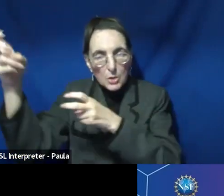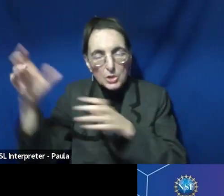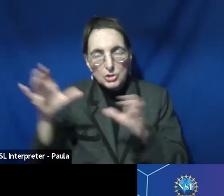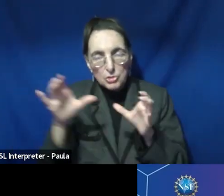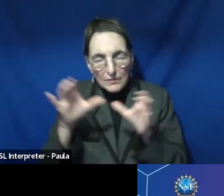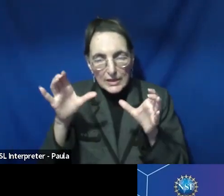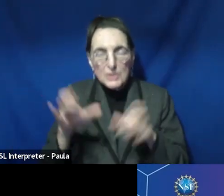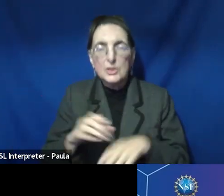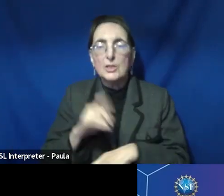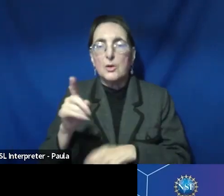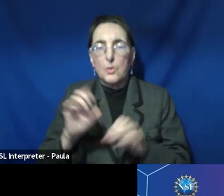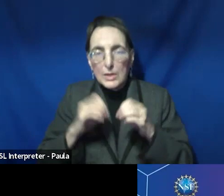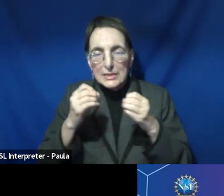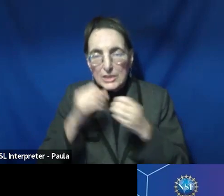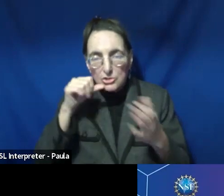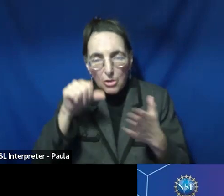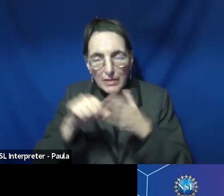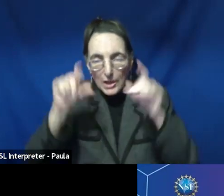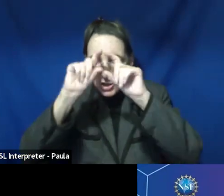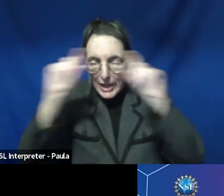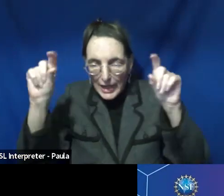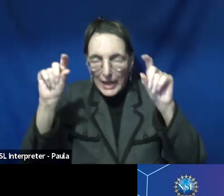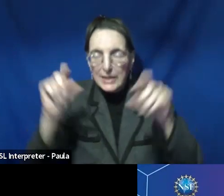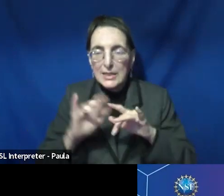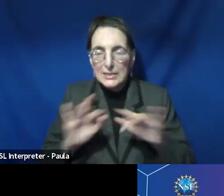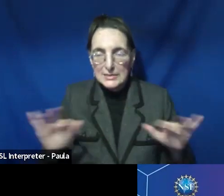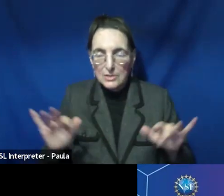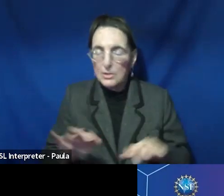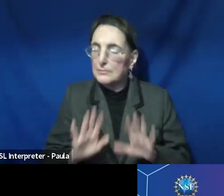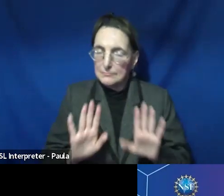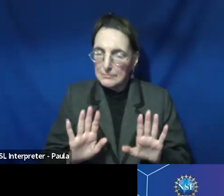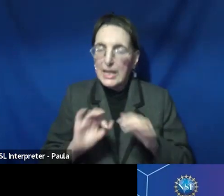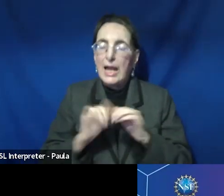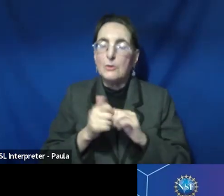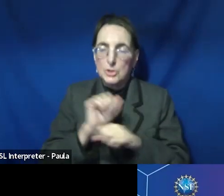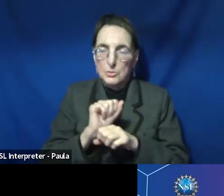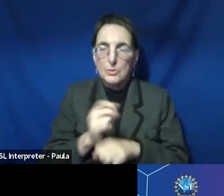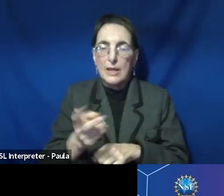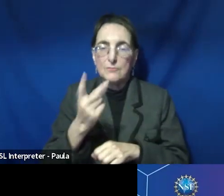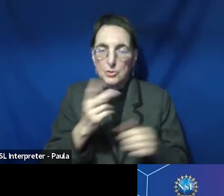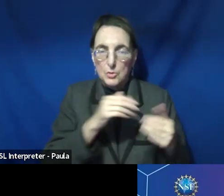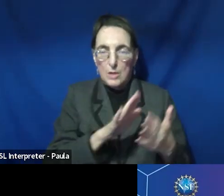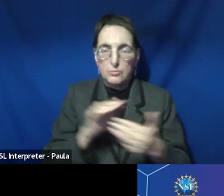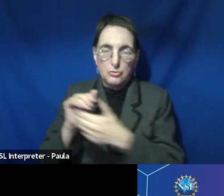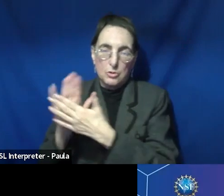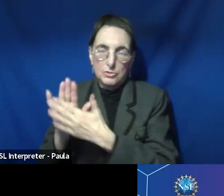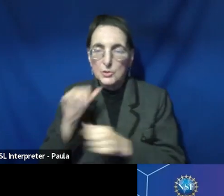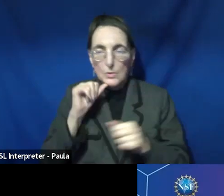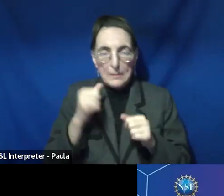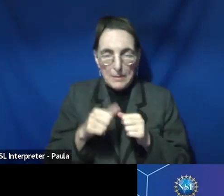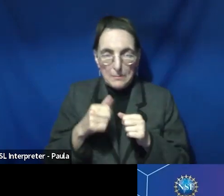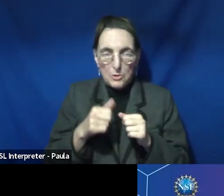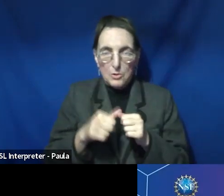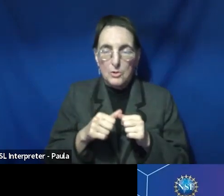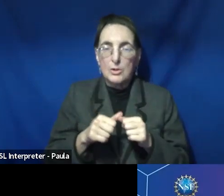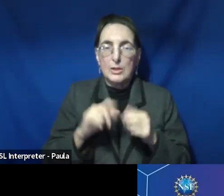on organizational letterhead, et cetera. The way it's going to work, we have two approaches, because remember, initially,